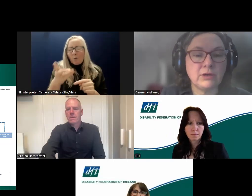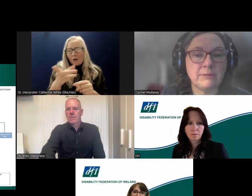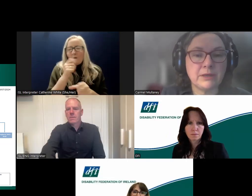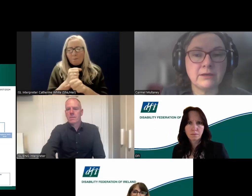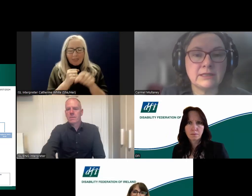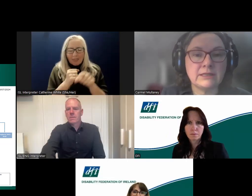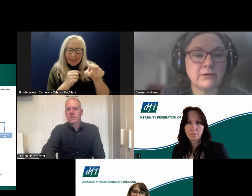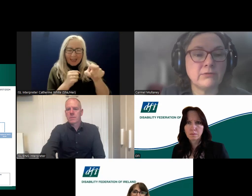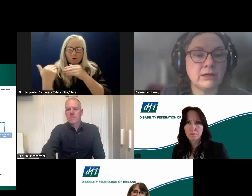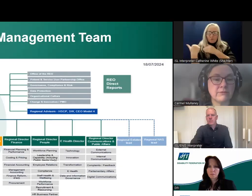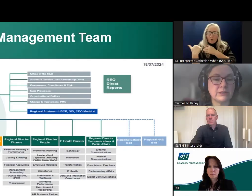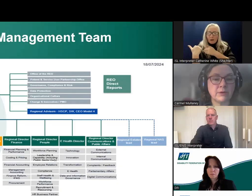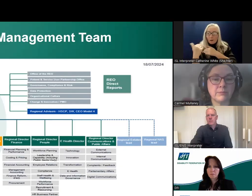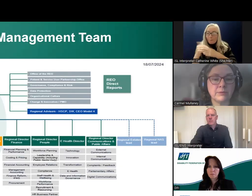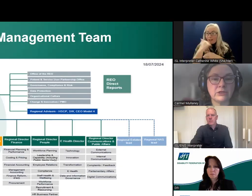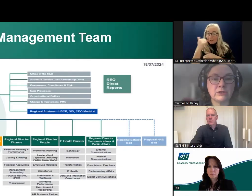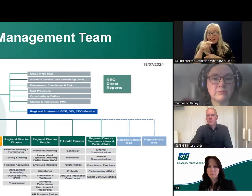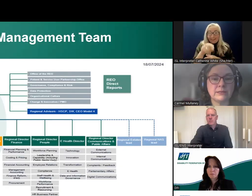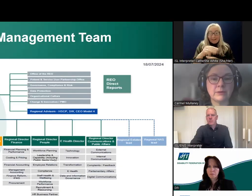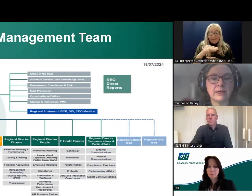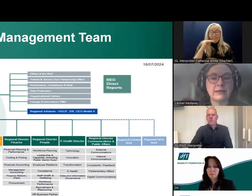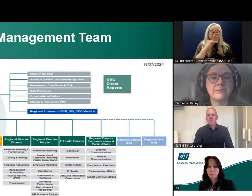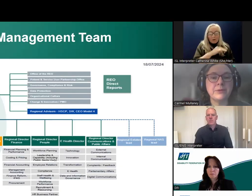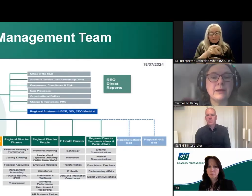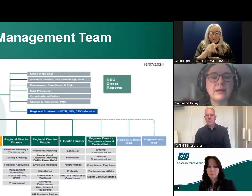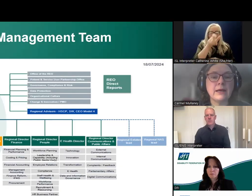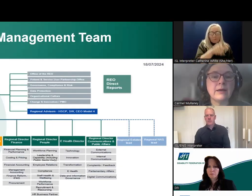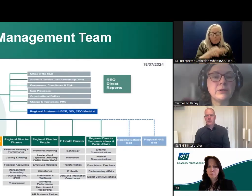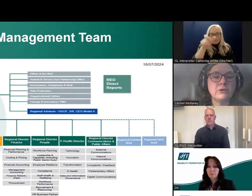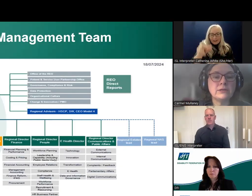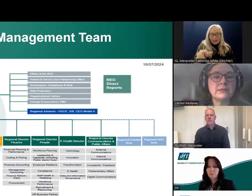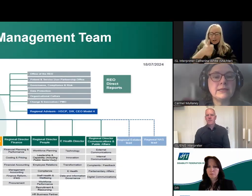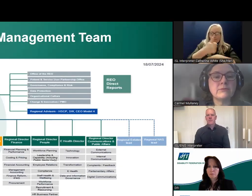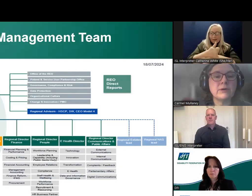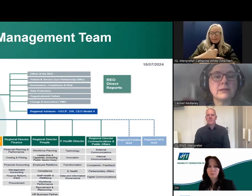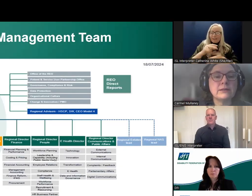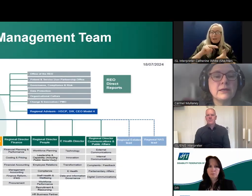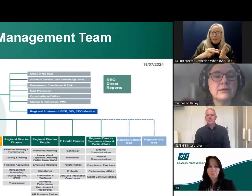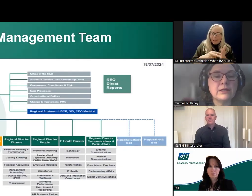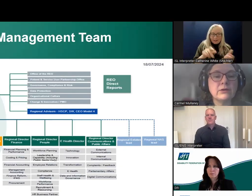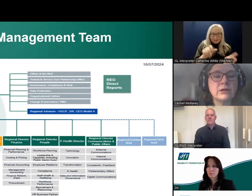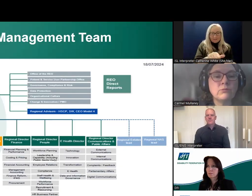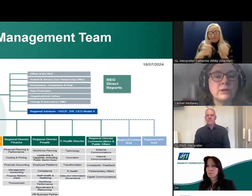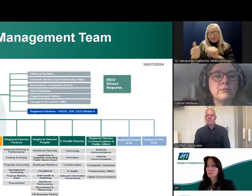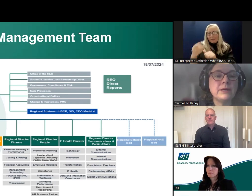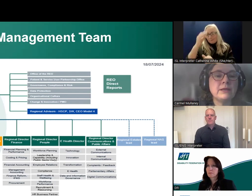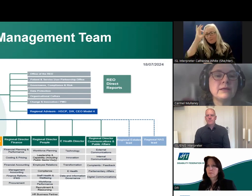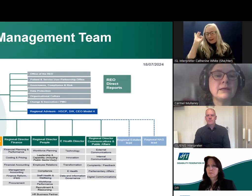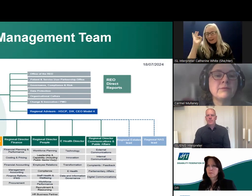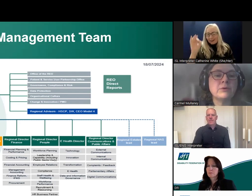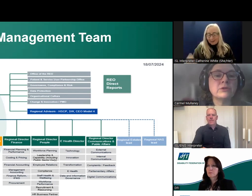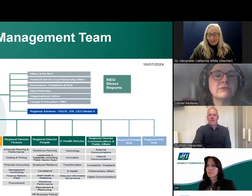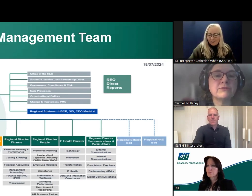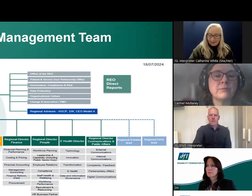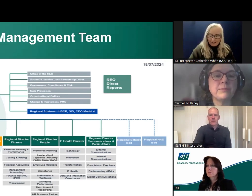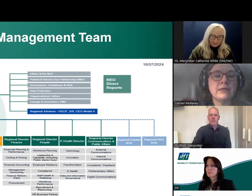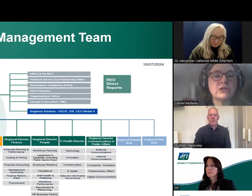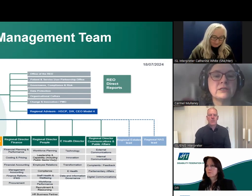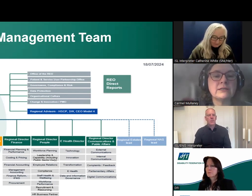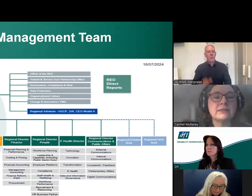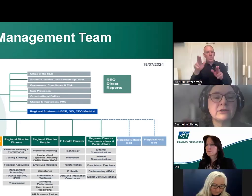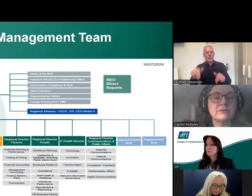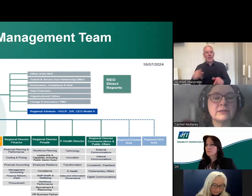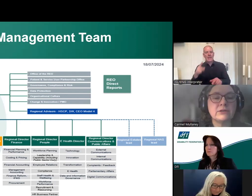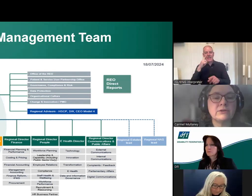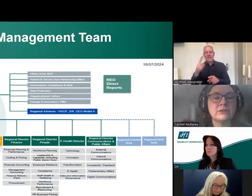that role because it's very relevant to population-based planning. You can see as well there will be input from